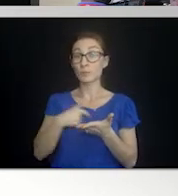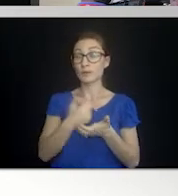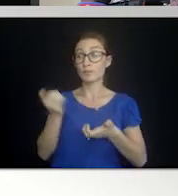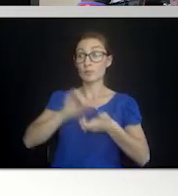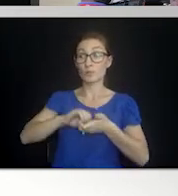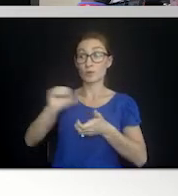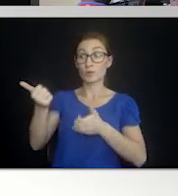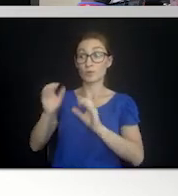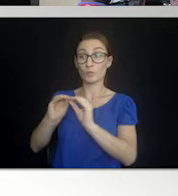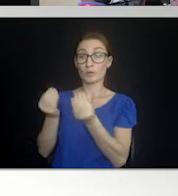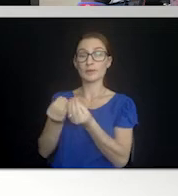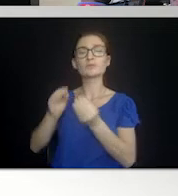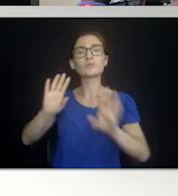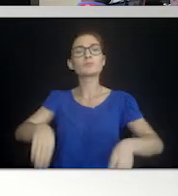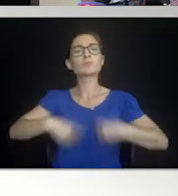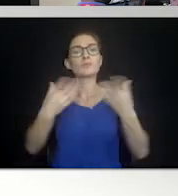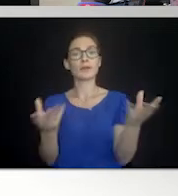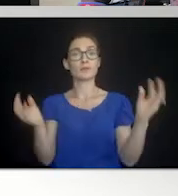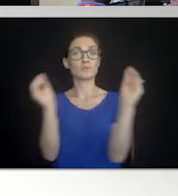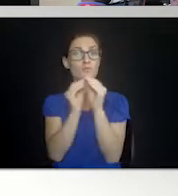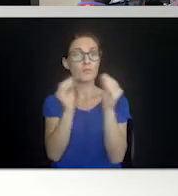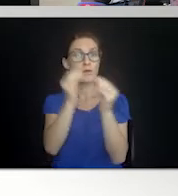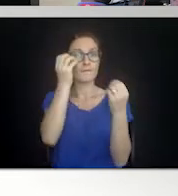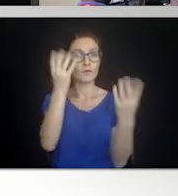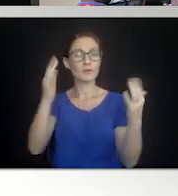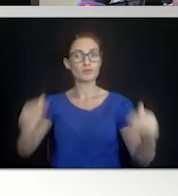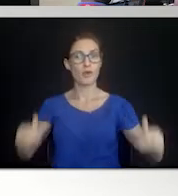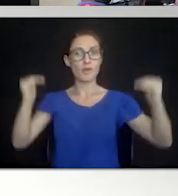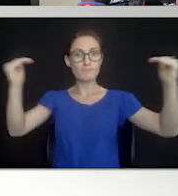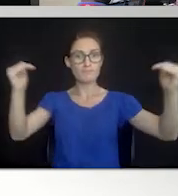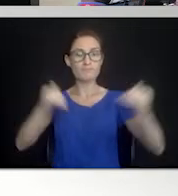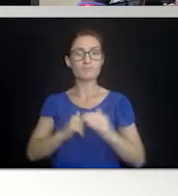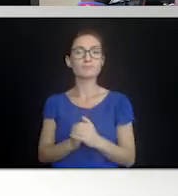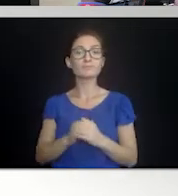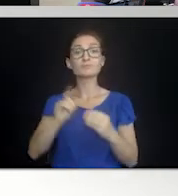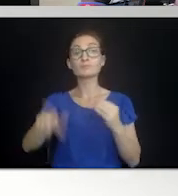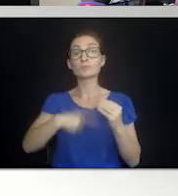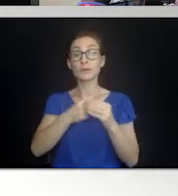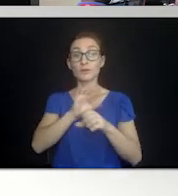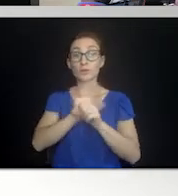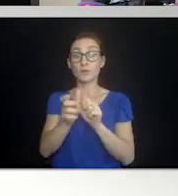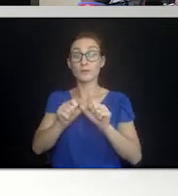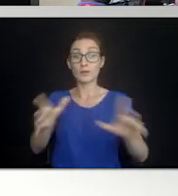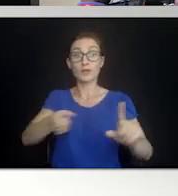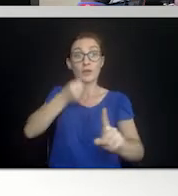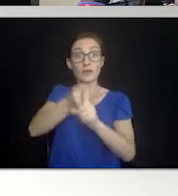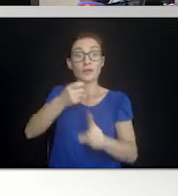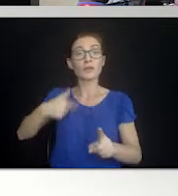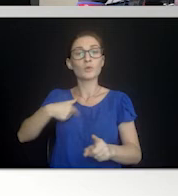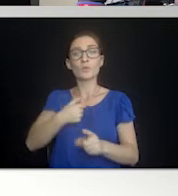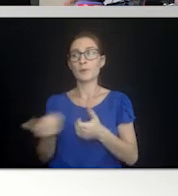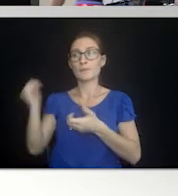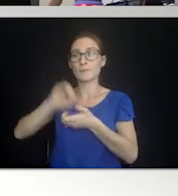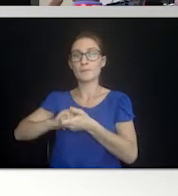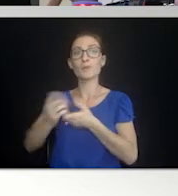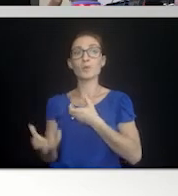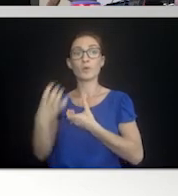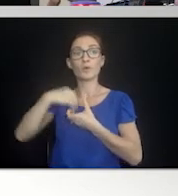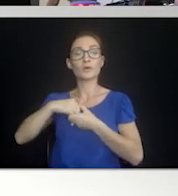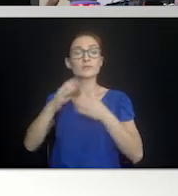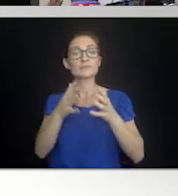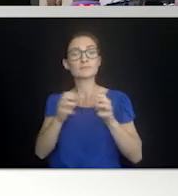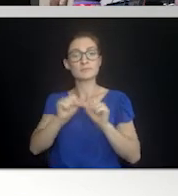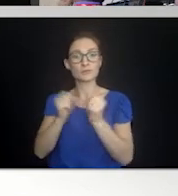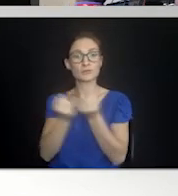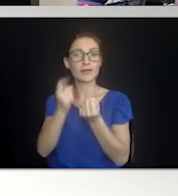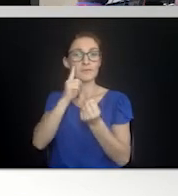partner with other organizations to provide information on a much larger scale. When COVID hit, we actually partnered with the Autism Society of America to